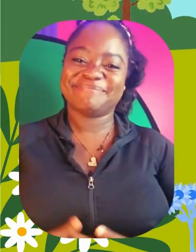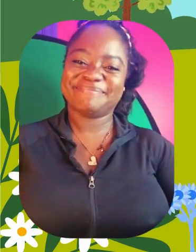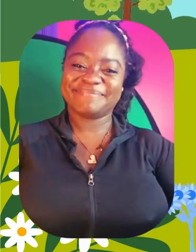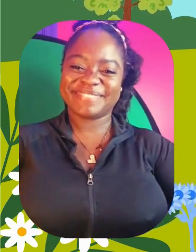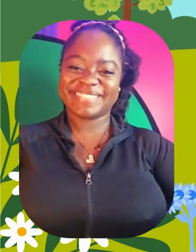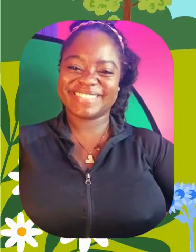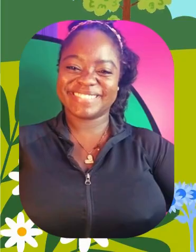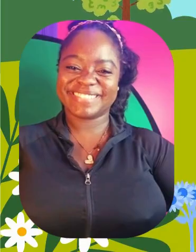Welcome to another episode with DJ